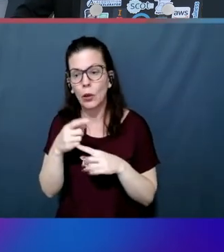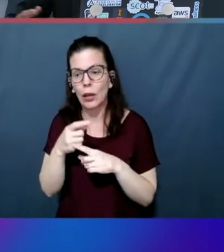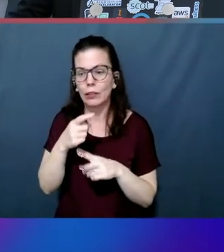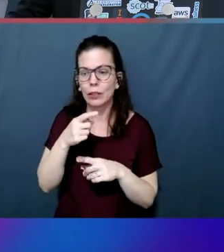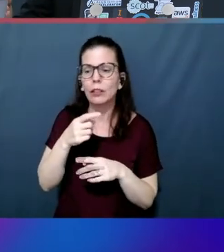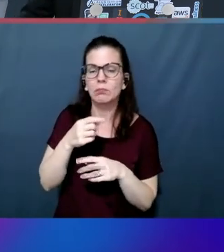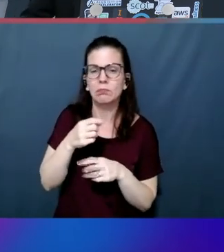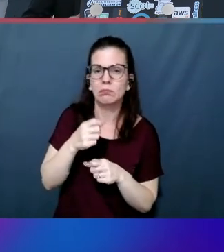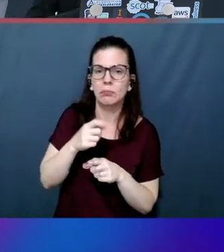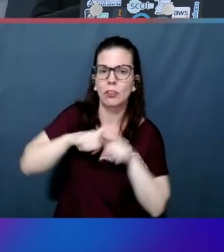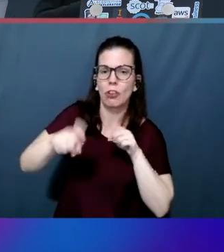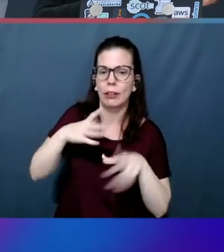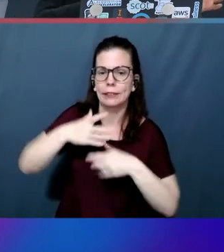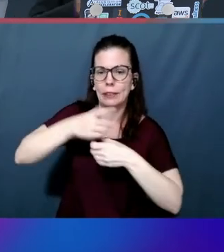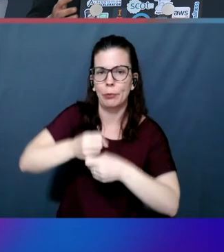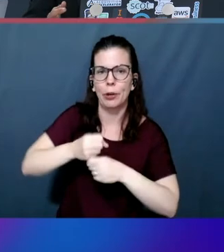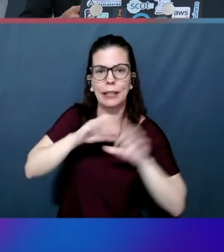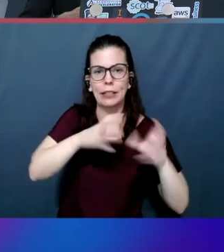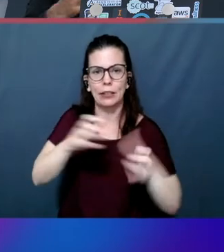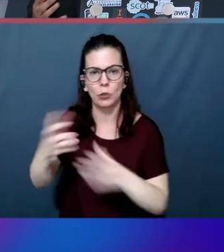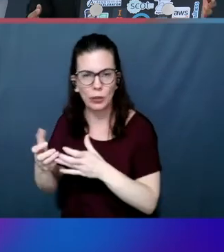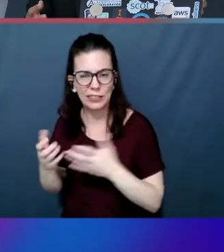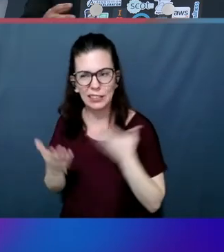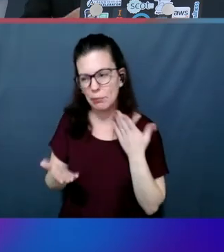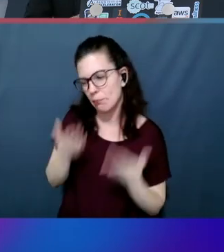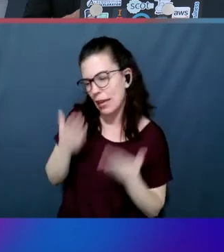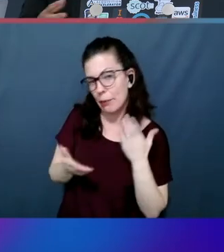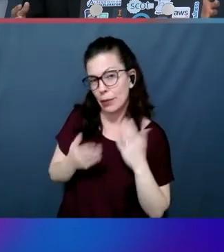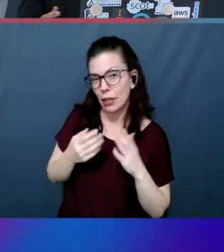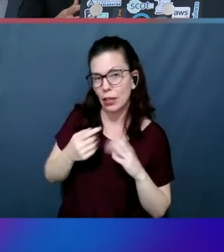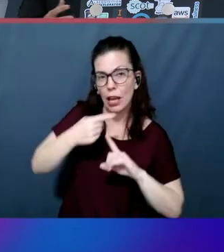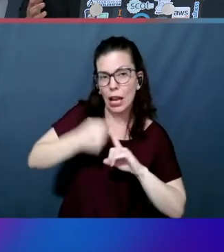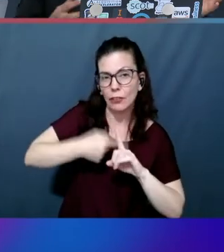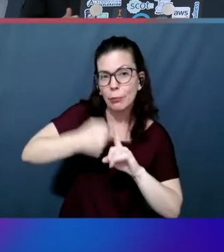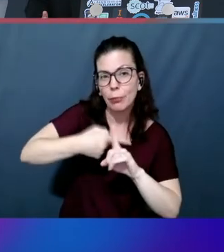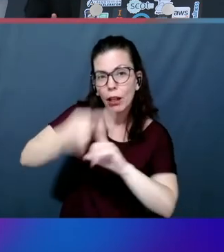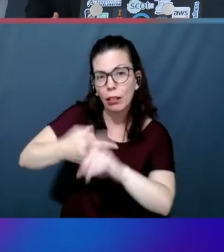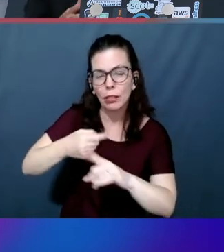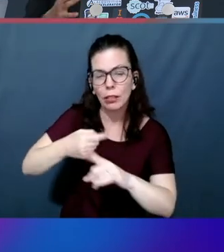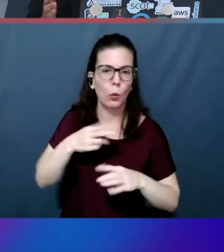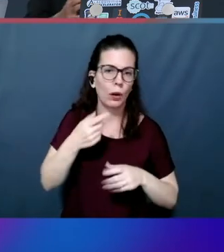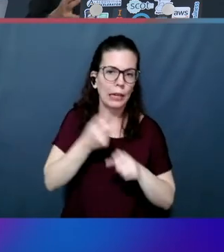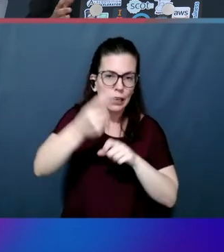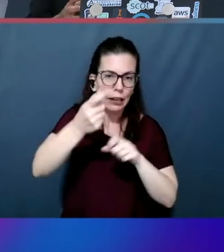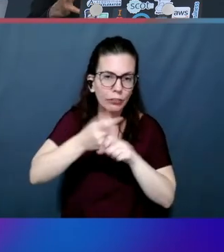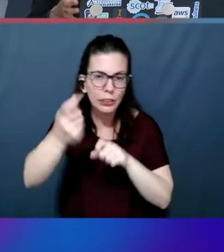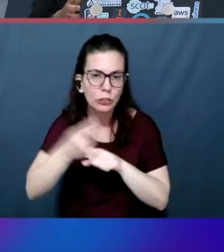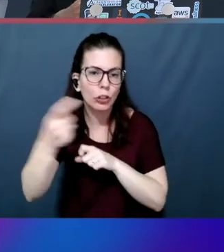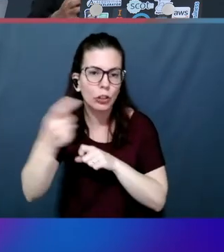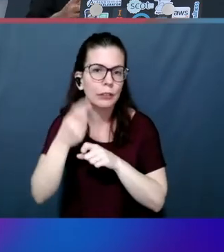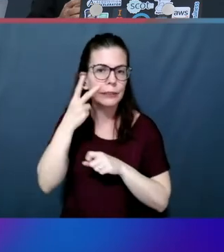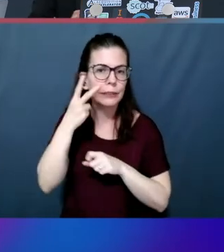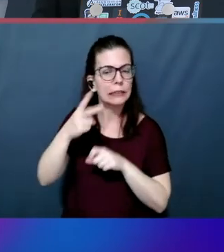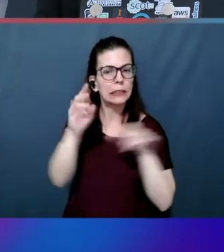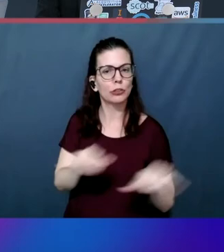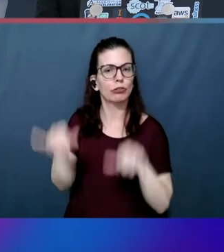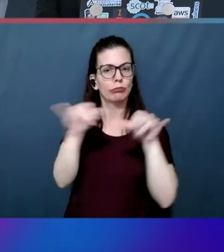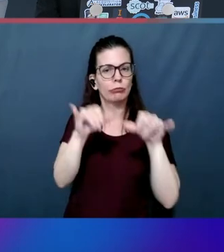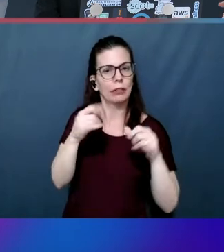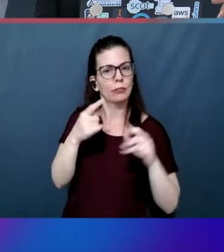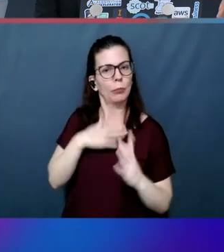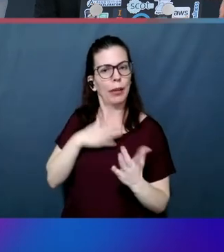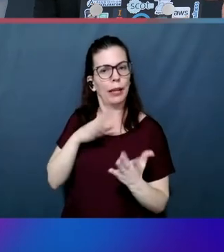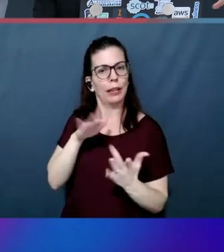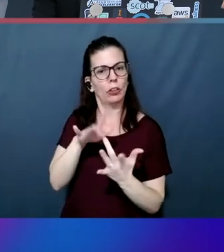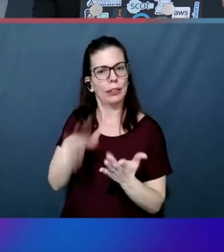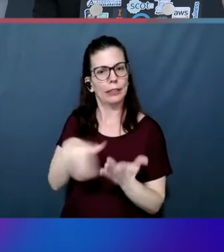for it and start tracking it maybe month over month or year over year and see trends across my contact center and take steps to address those things accordingly. I